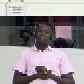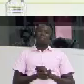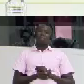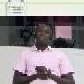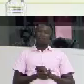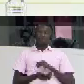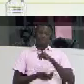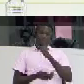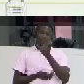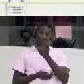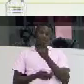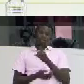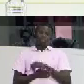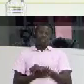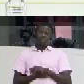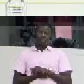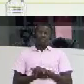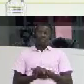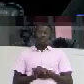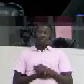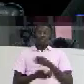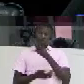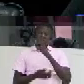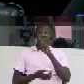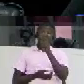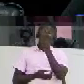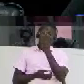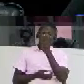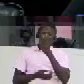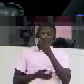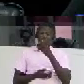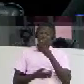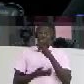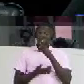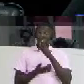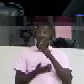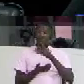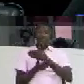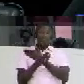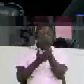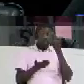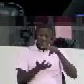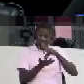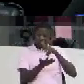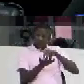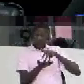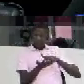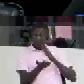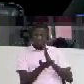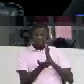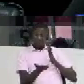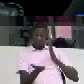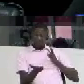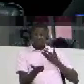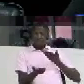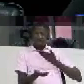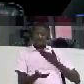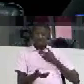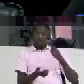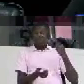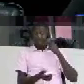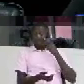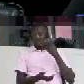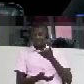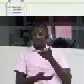waaw. Yes. So this was the second parade you were holding on that day? Bon dafa mel ni bi mu woon ñaareel dajale boo xam ne dajale ngeen leen ci benn